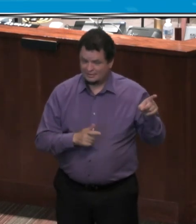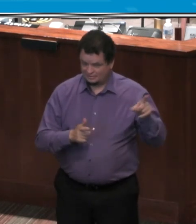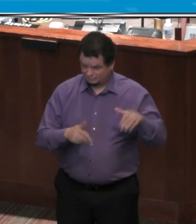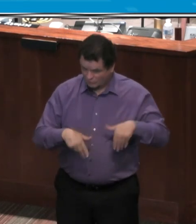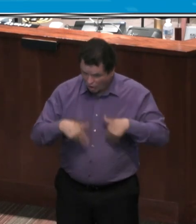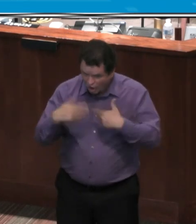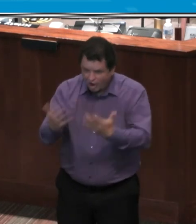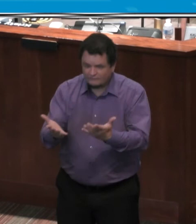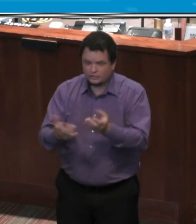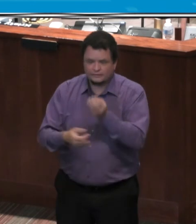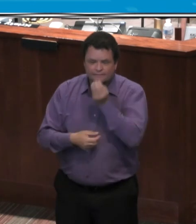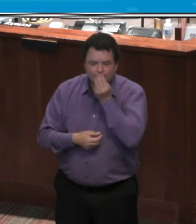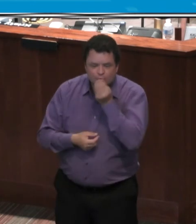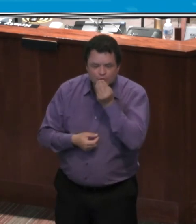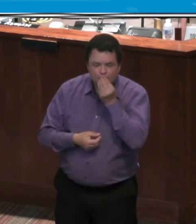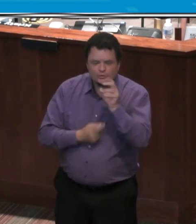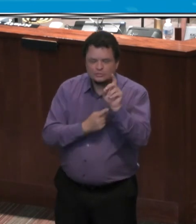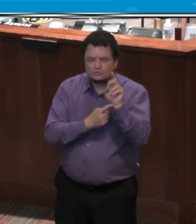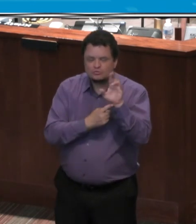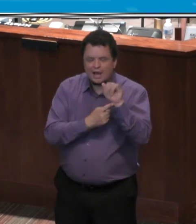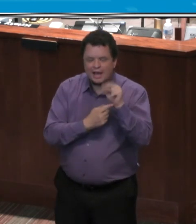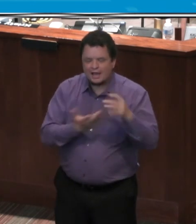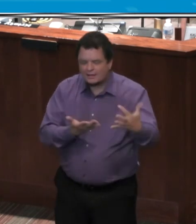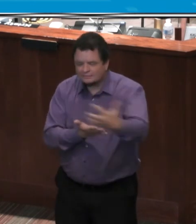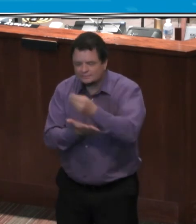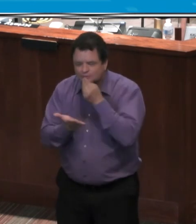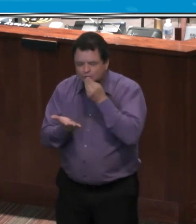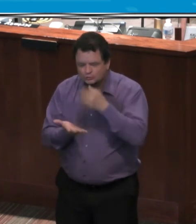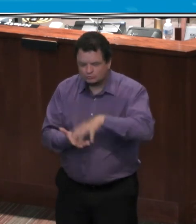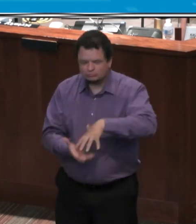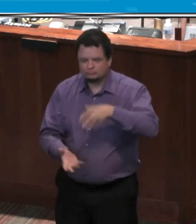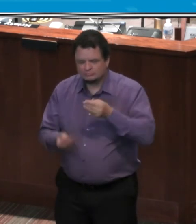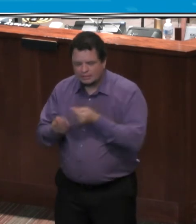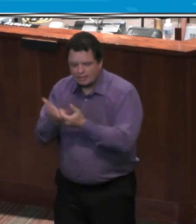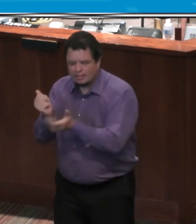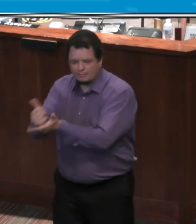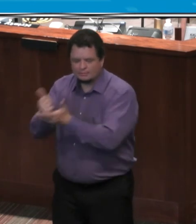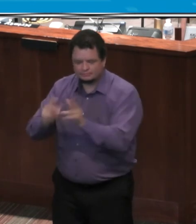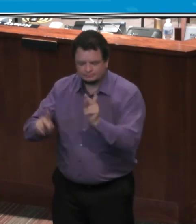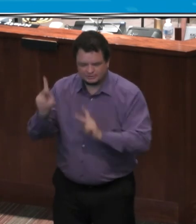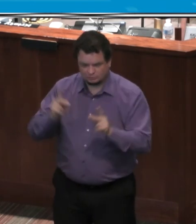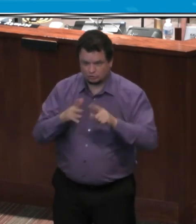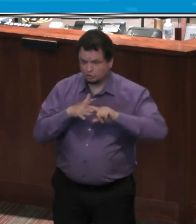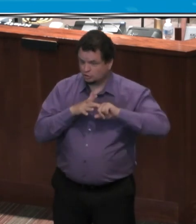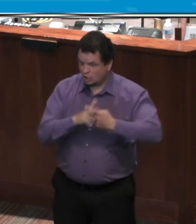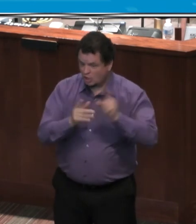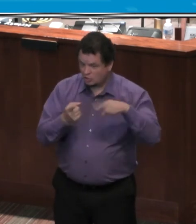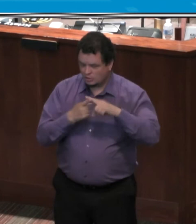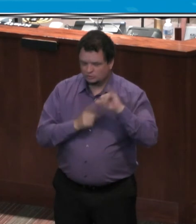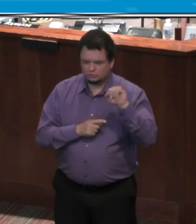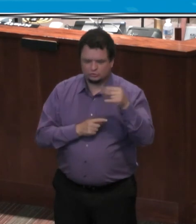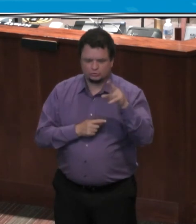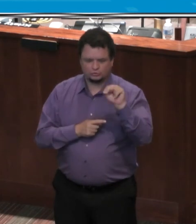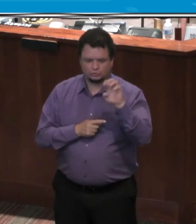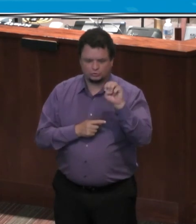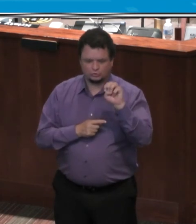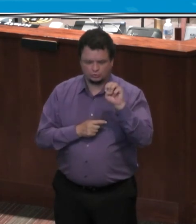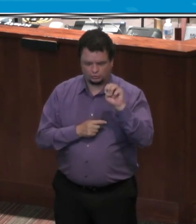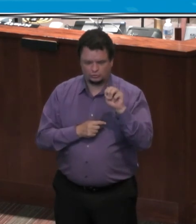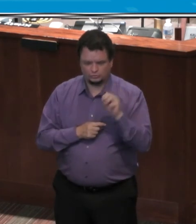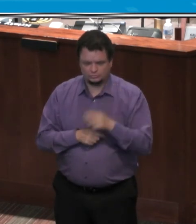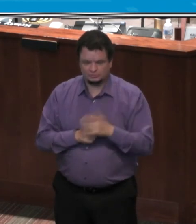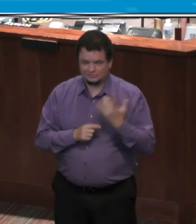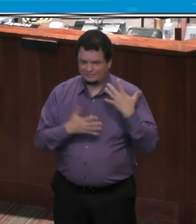So starting at the end of June through last Monday, August 17th, we put